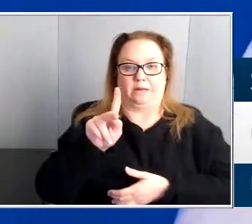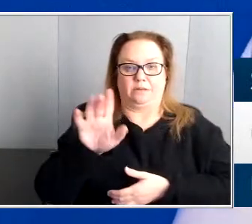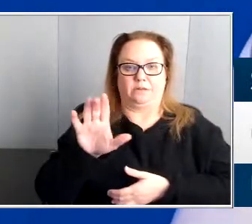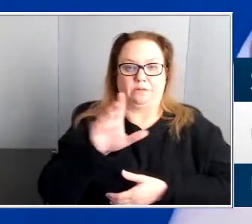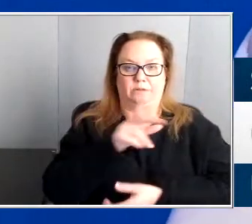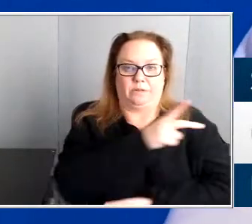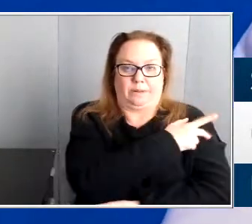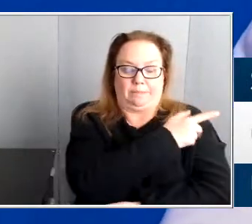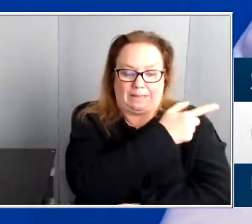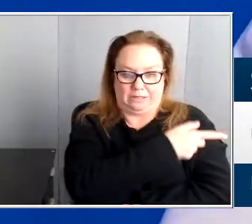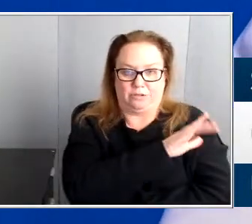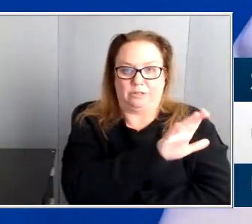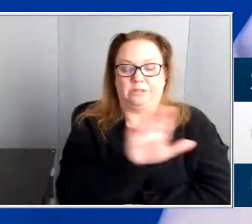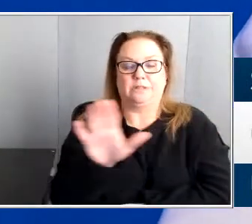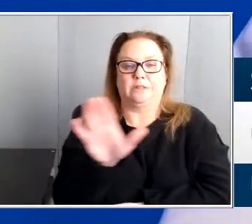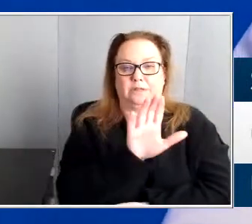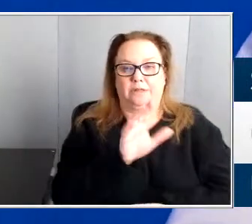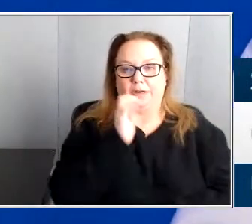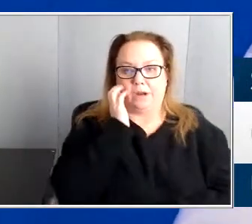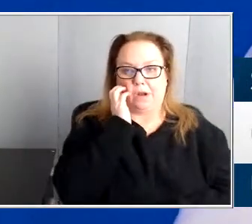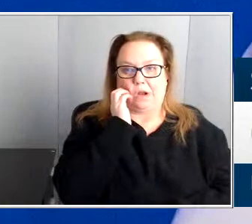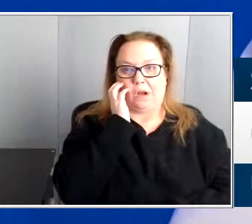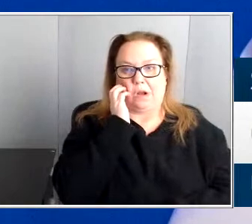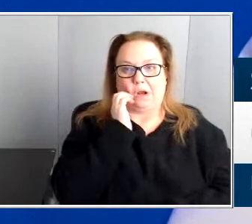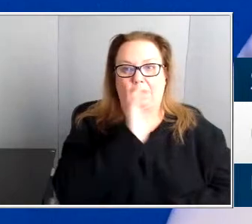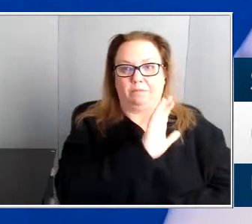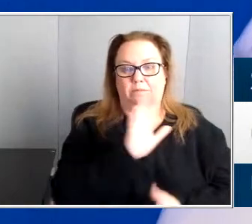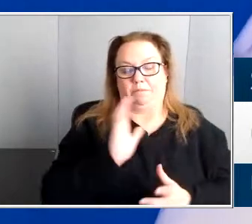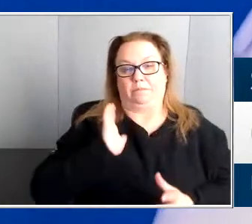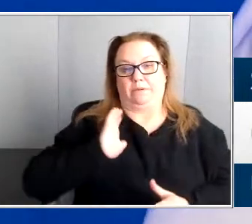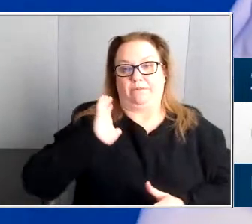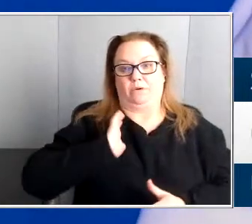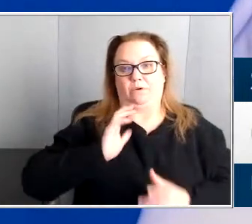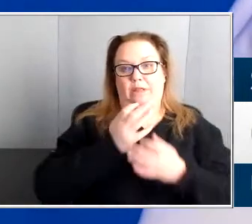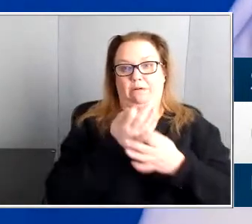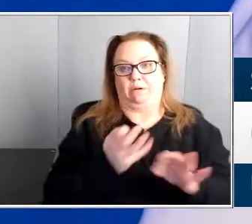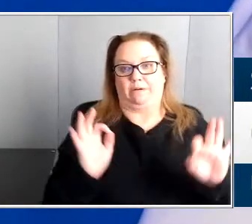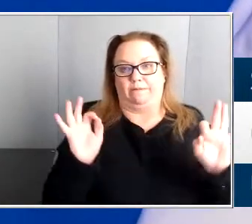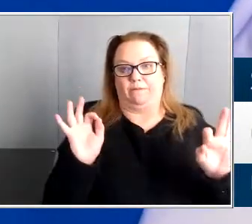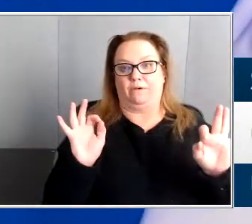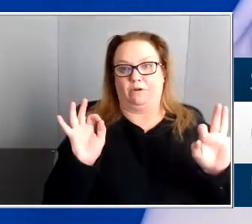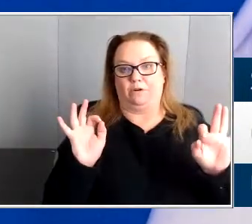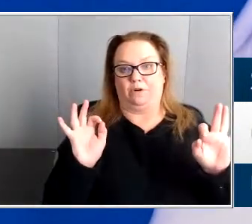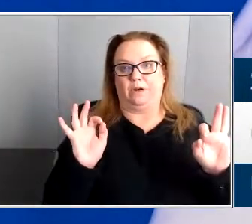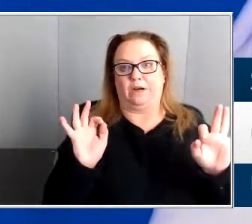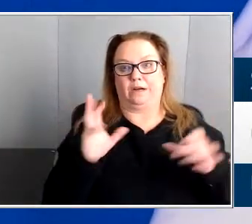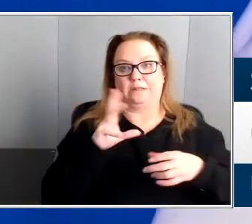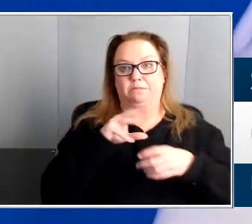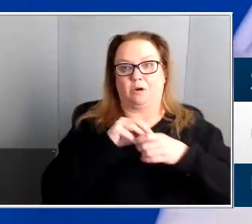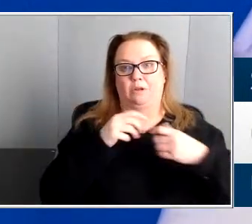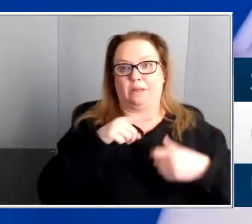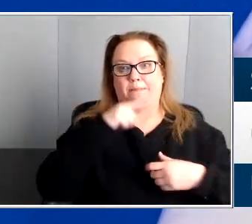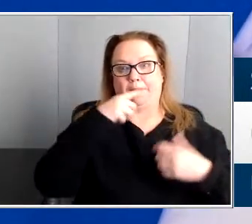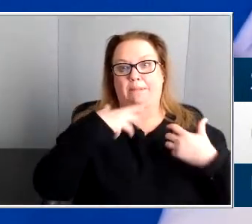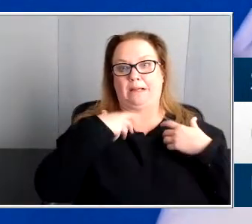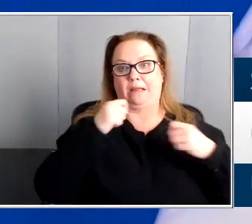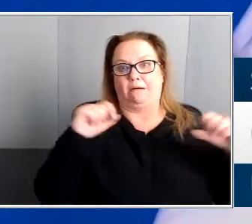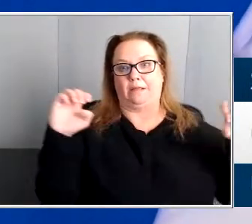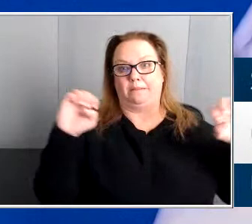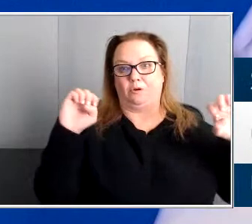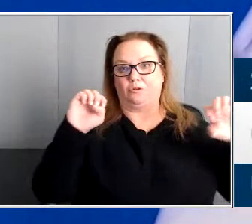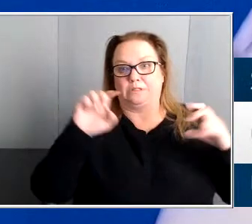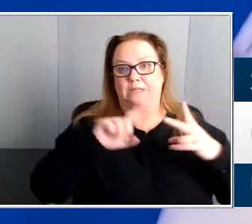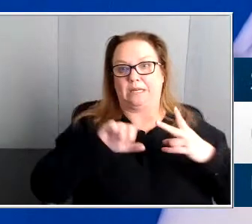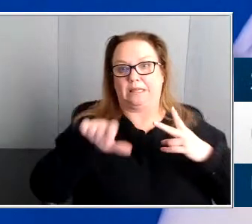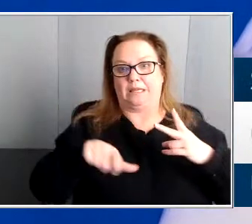actual patients, where those were all free as part of the public health emergency. And then the other part will